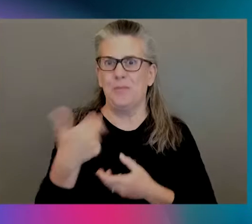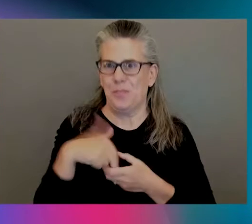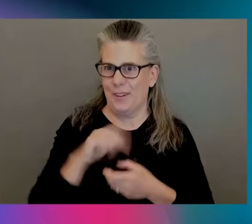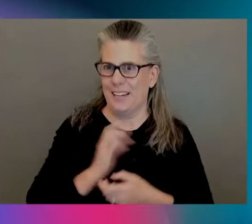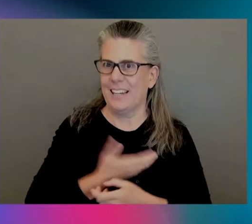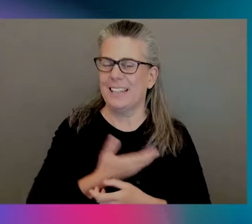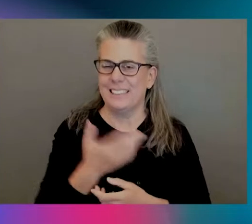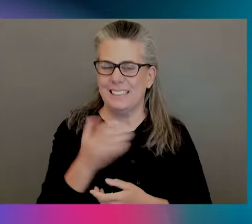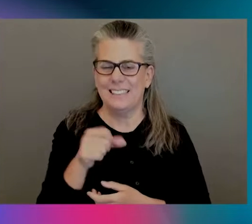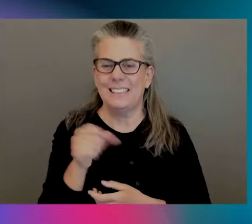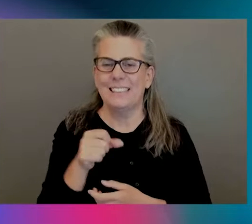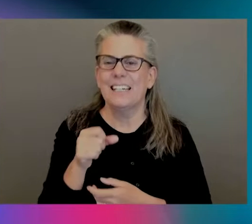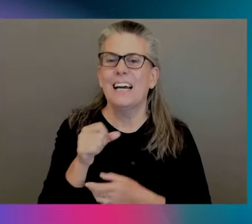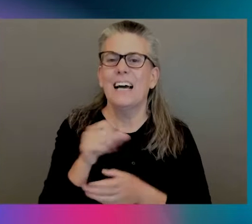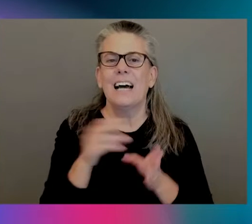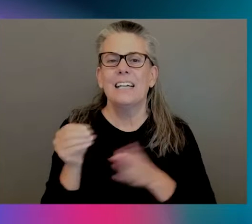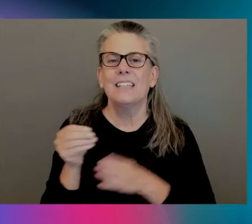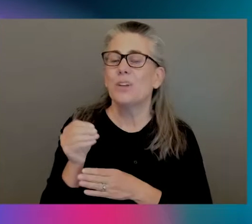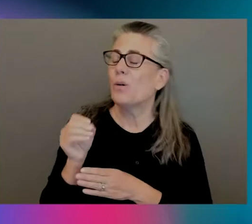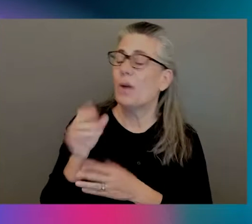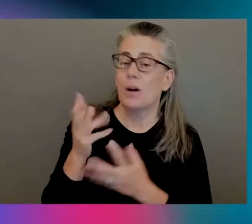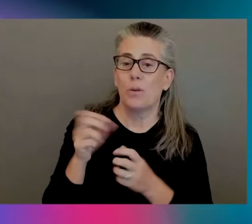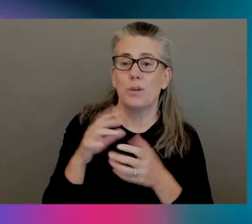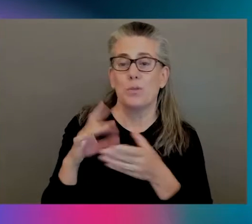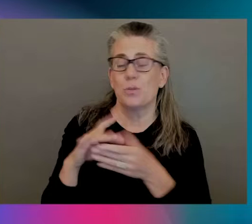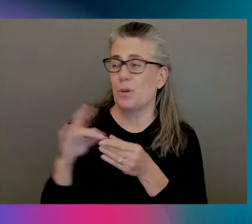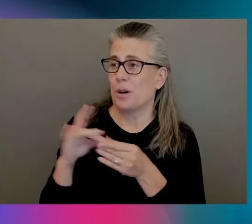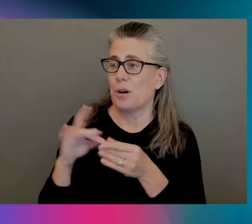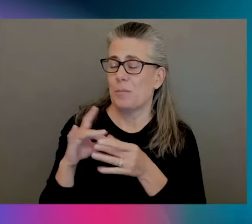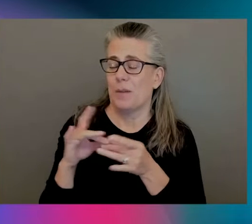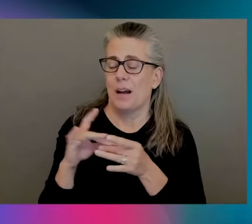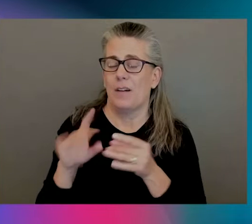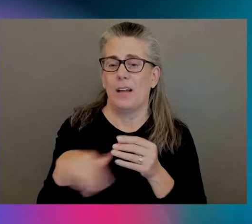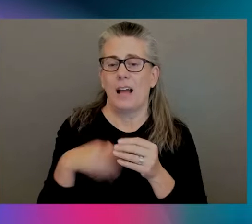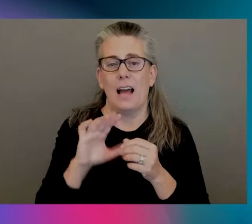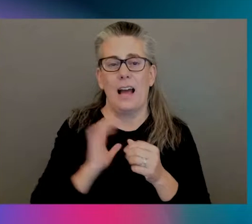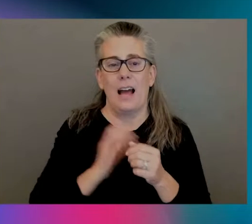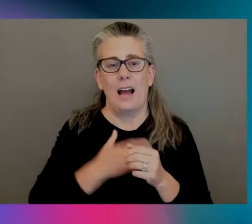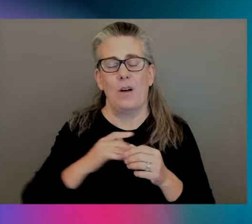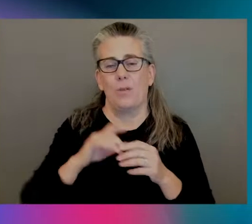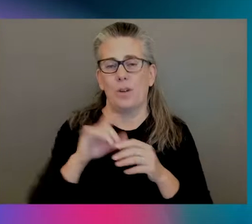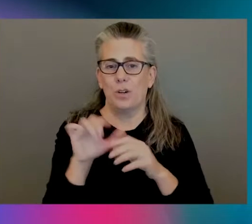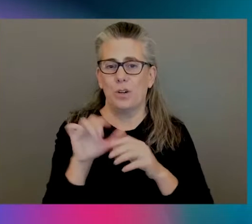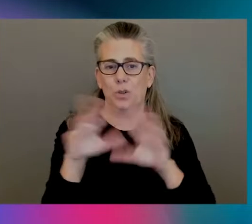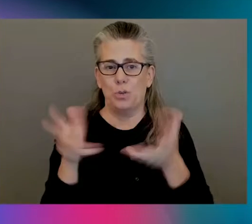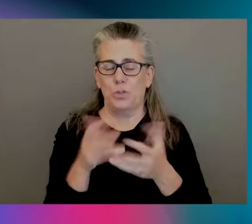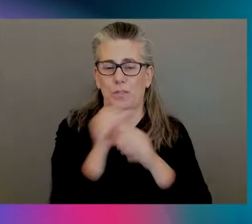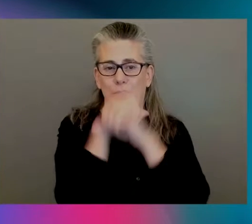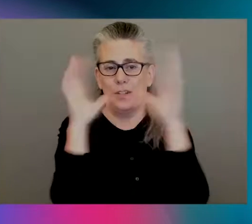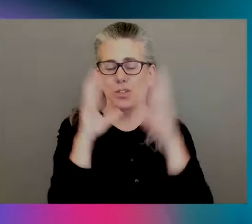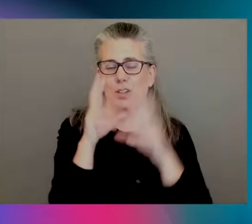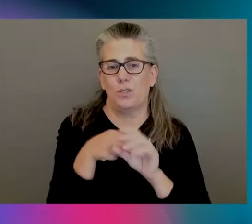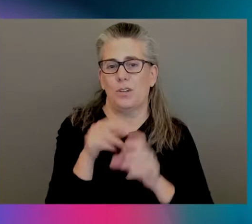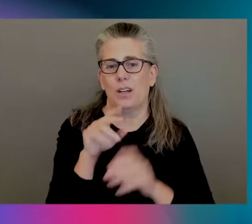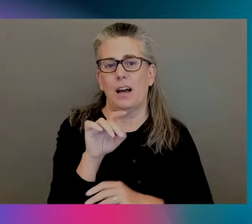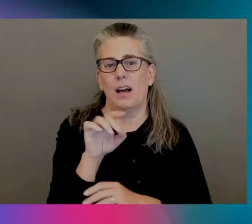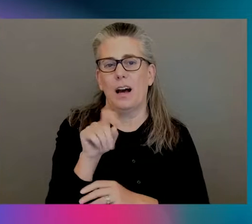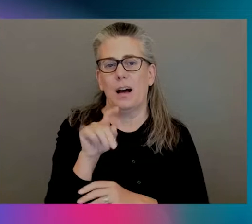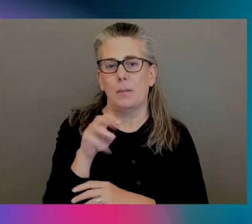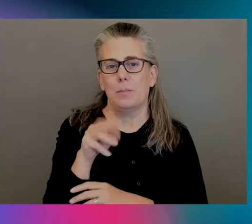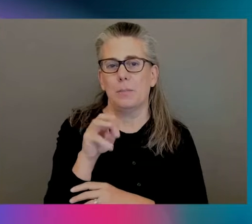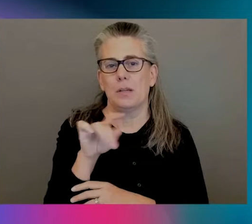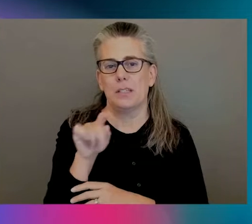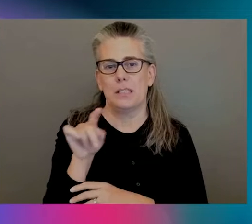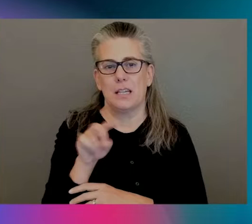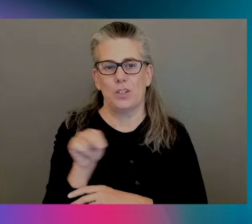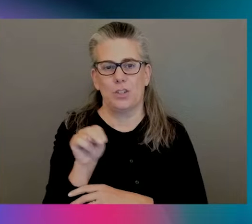route optimization using Amplify Geo, API Gateway, Lambda, and location service. And that's quite a lot. And to help us